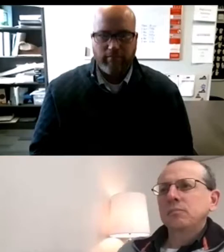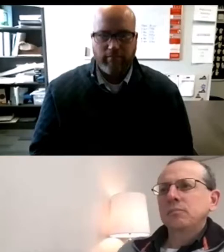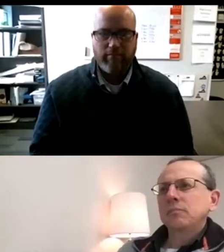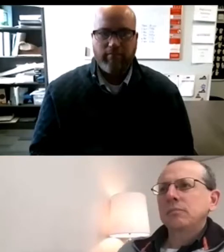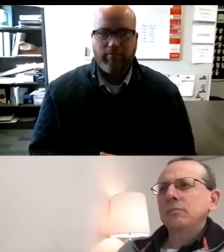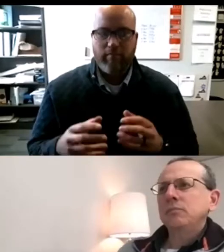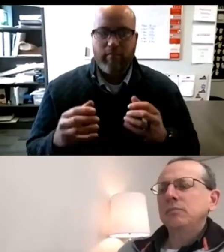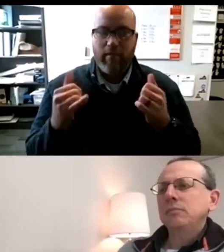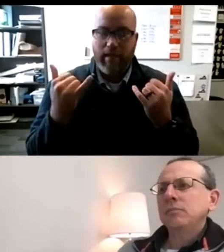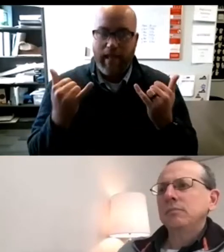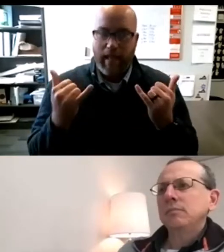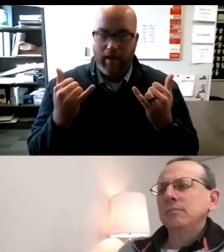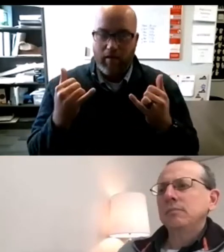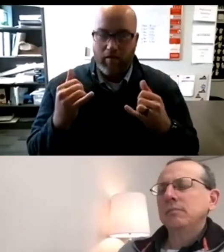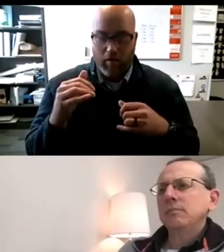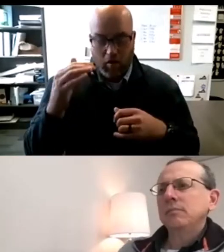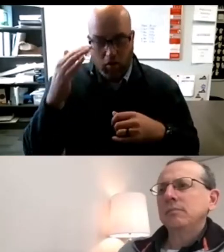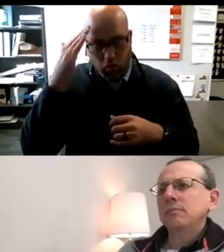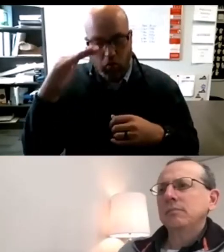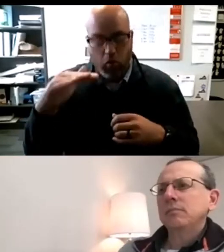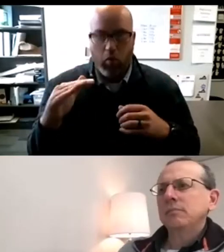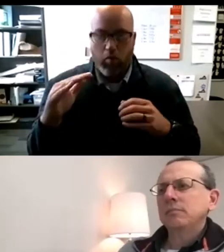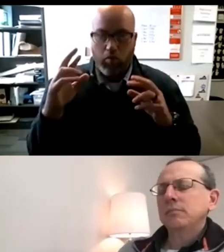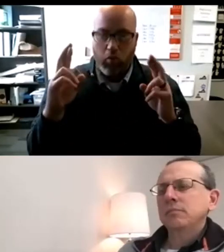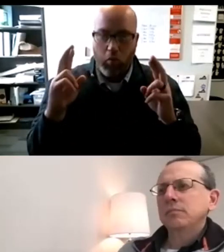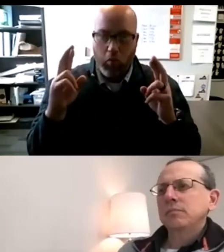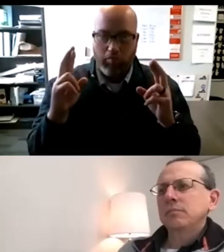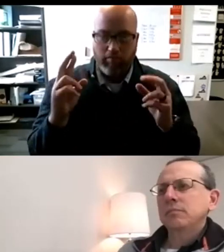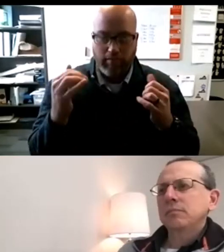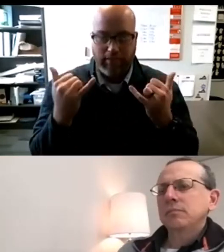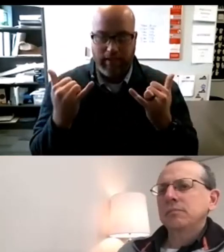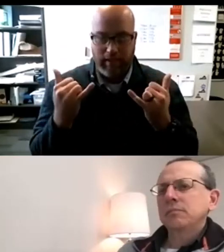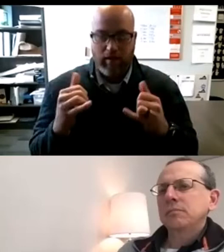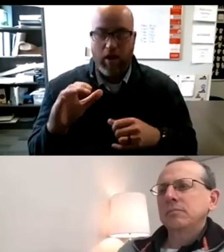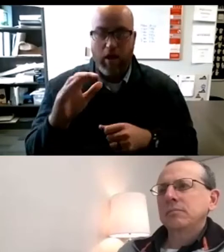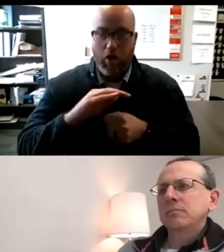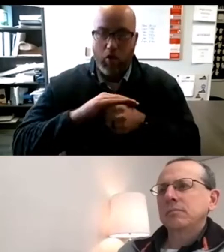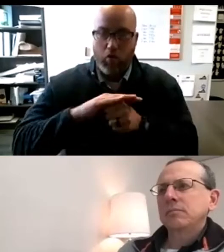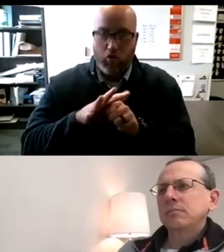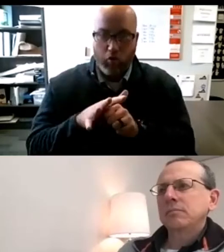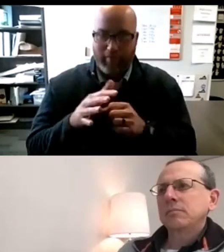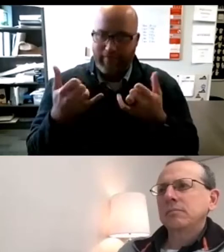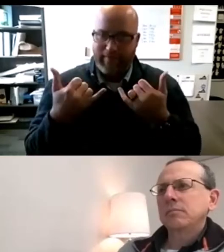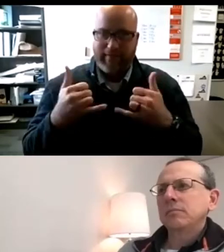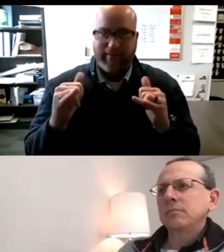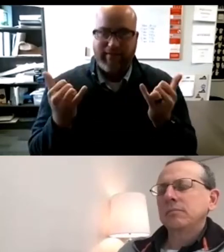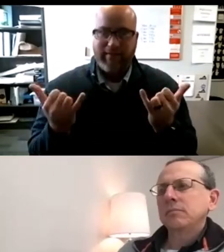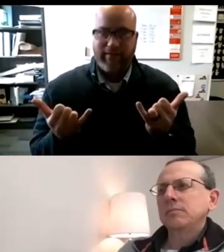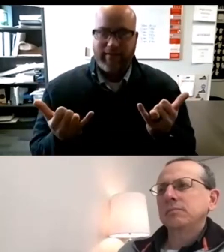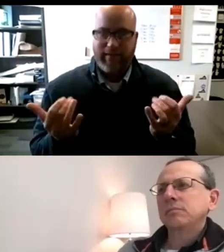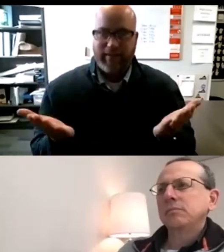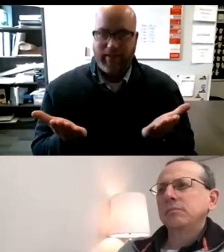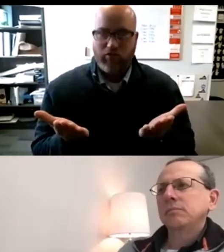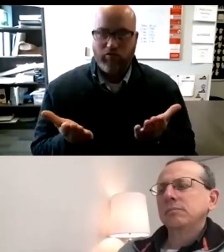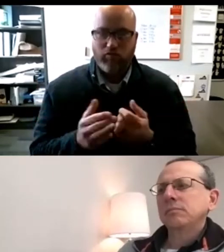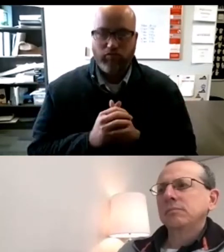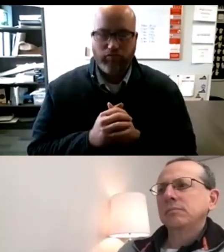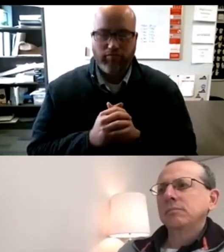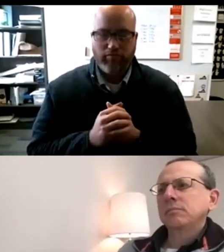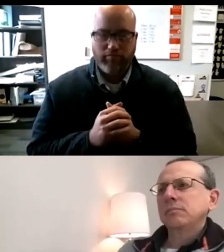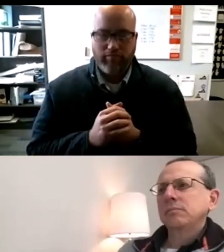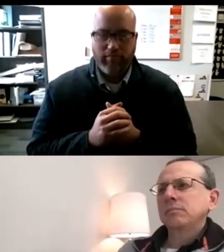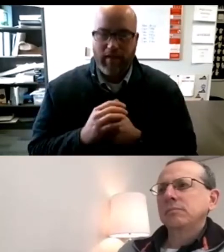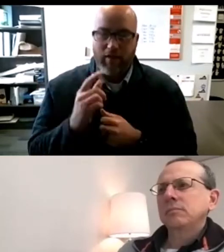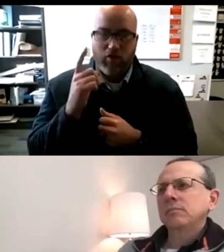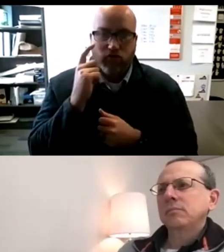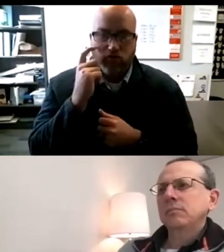While hope has arrived, COVID remains. Most recently, we have